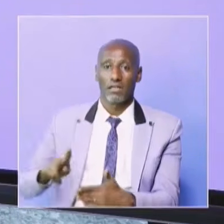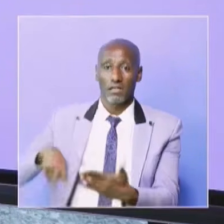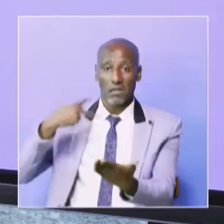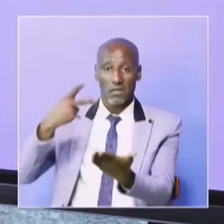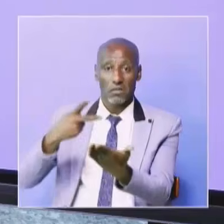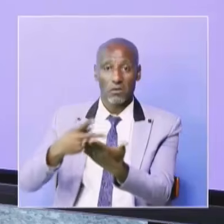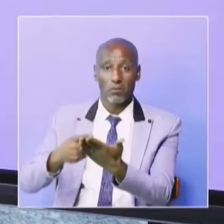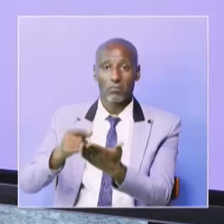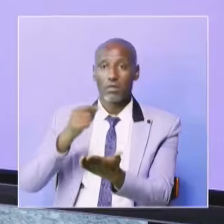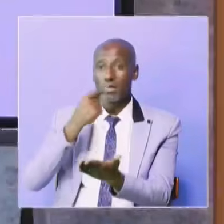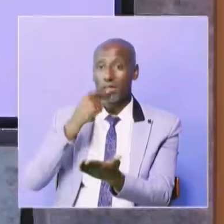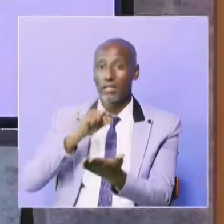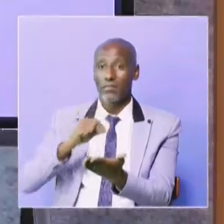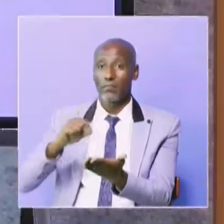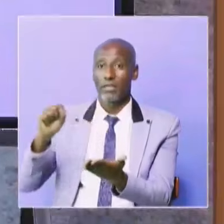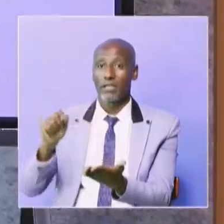pen.